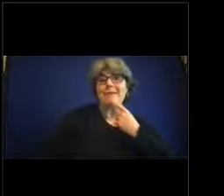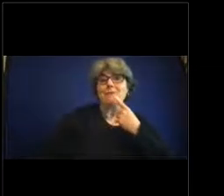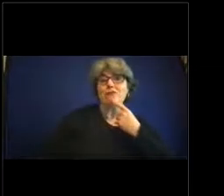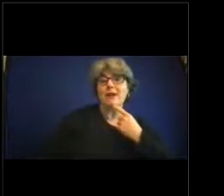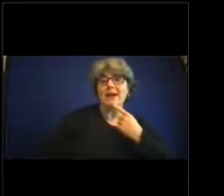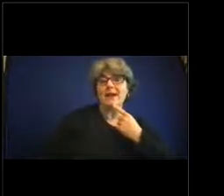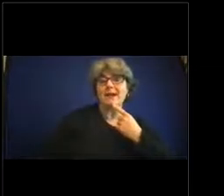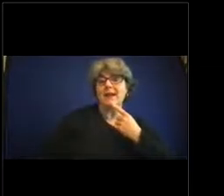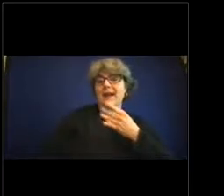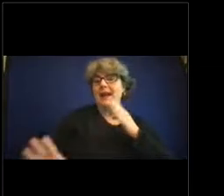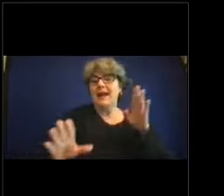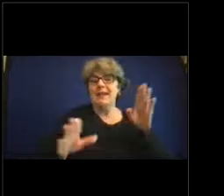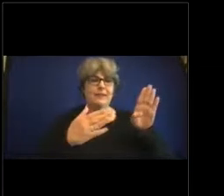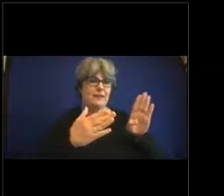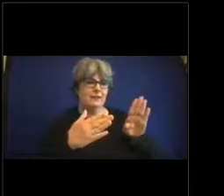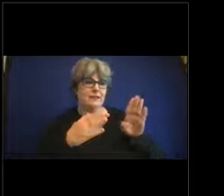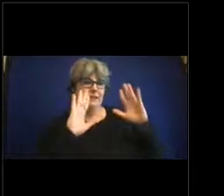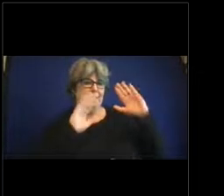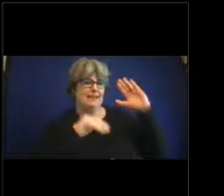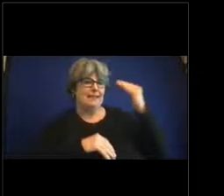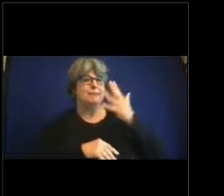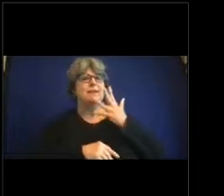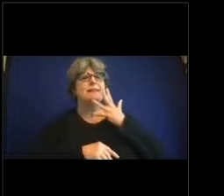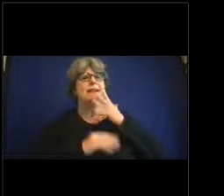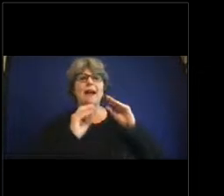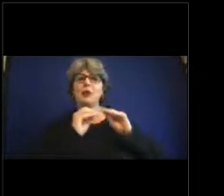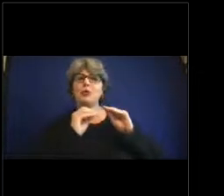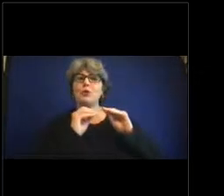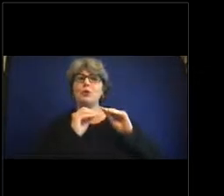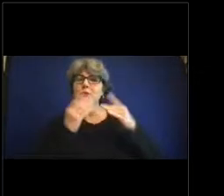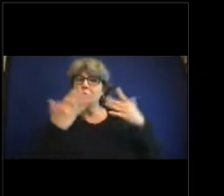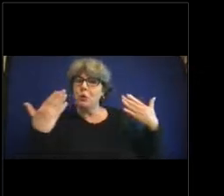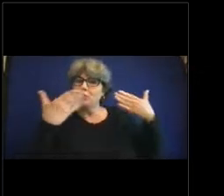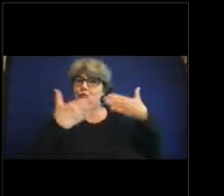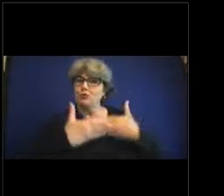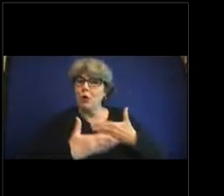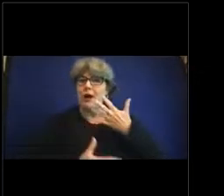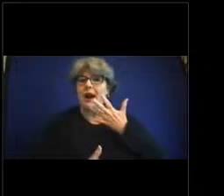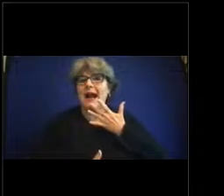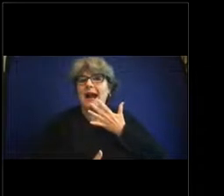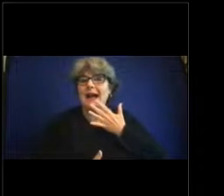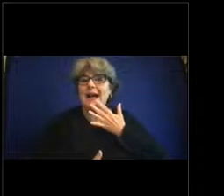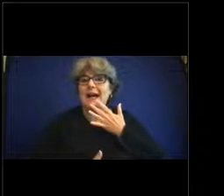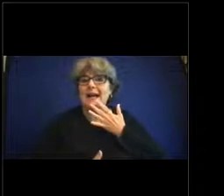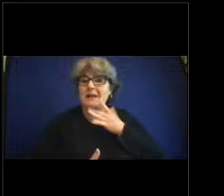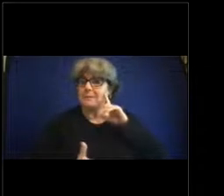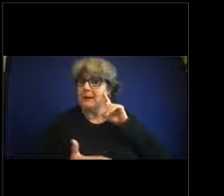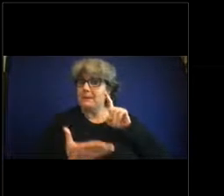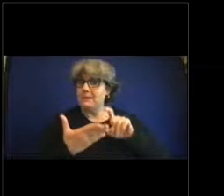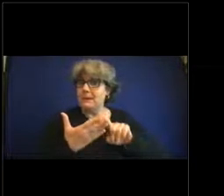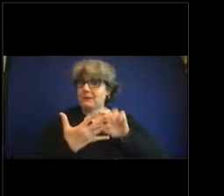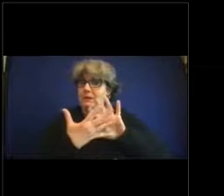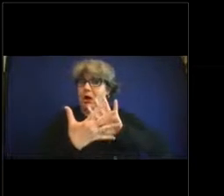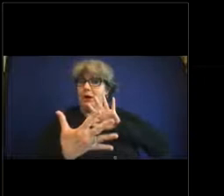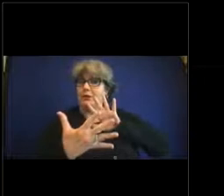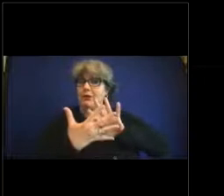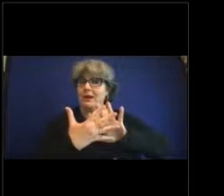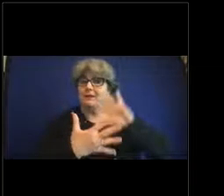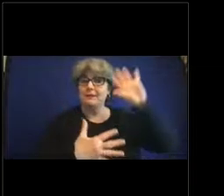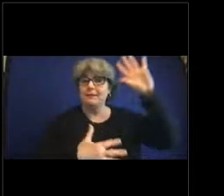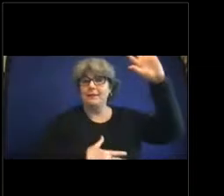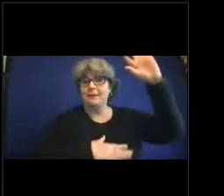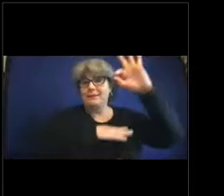other side of the photo, it seems to get a little bit more dark, as something that you might have said, where the sun might be setting